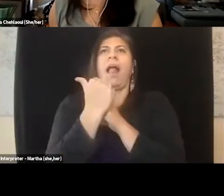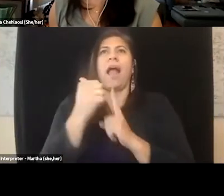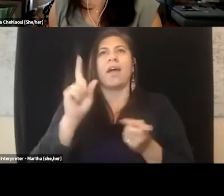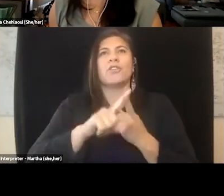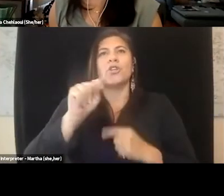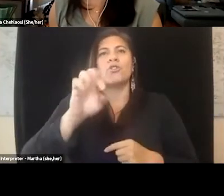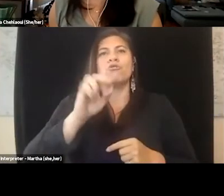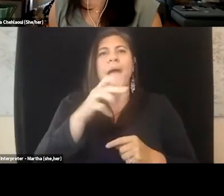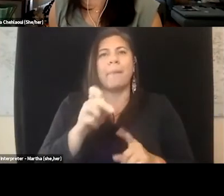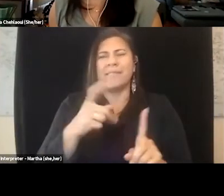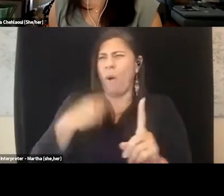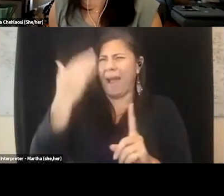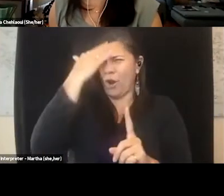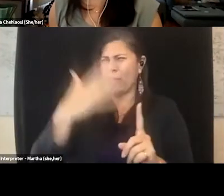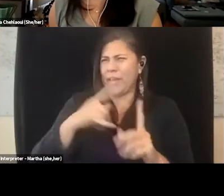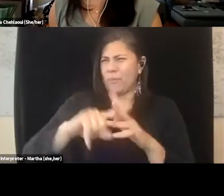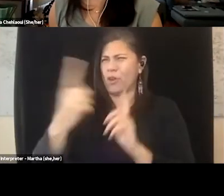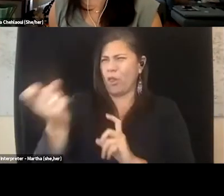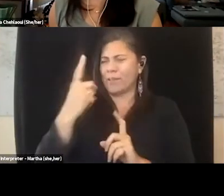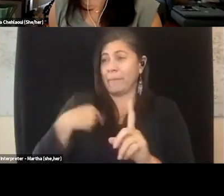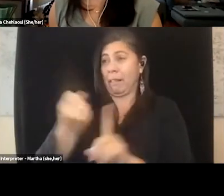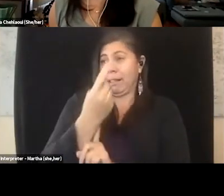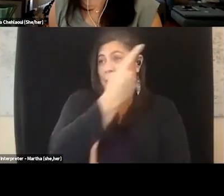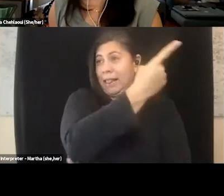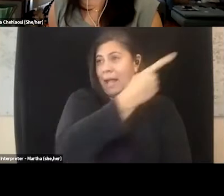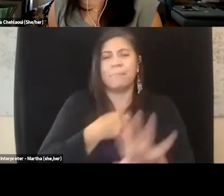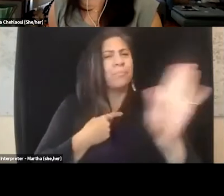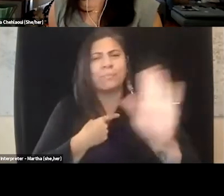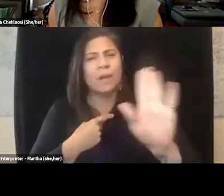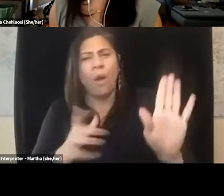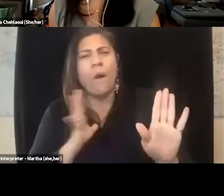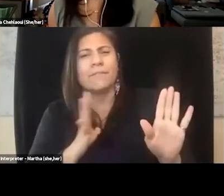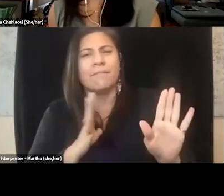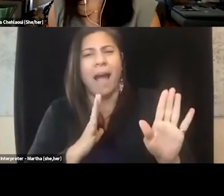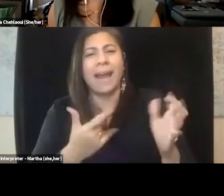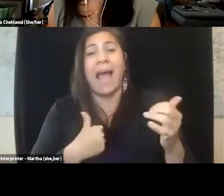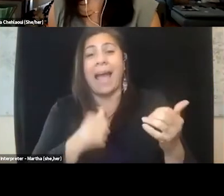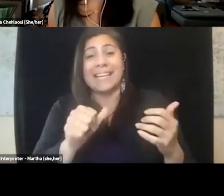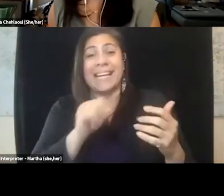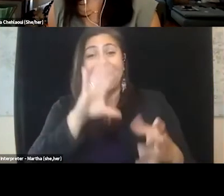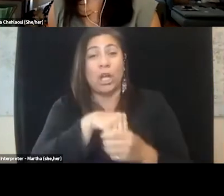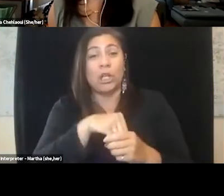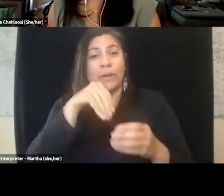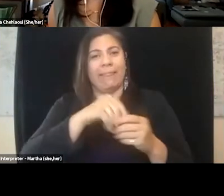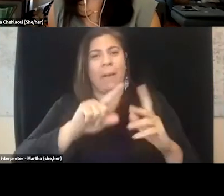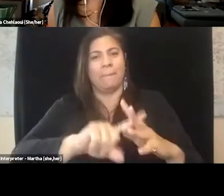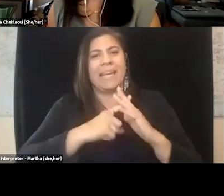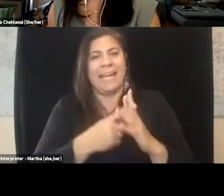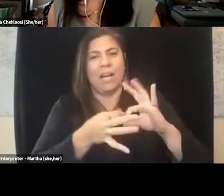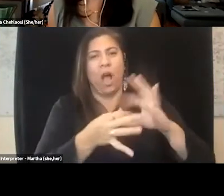No, it's wonderful. I just want to piggyback on what Assaf said, because I didn't include it in the opening remarks, which I wanted to, but there was a lot